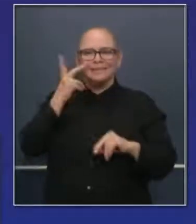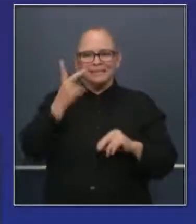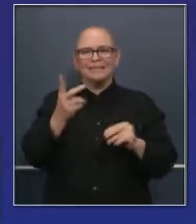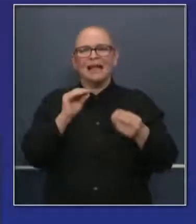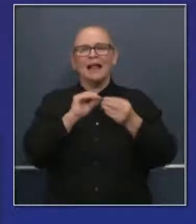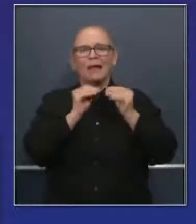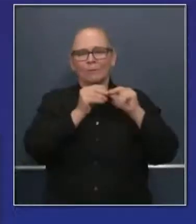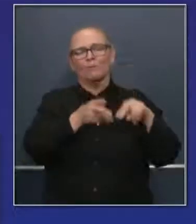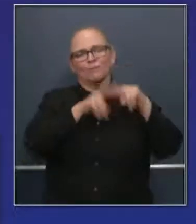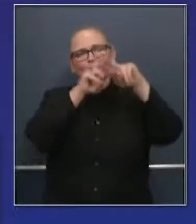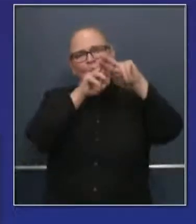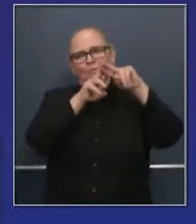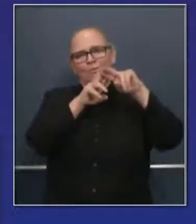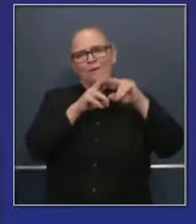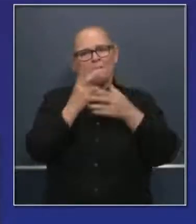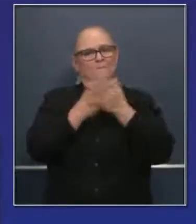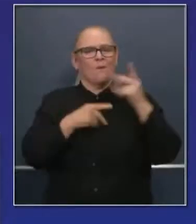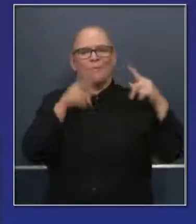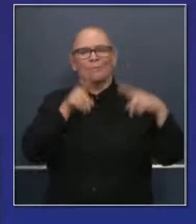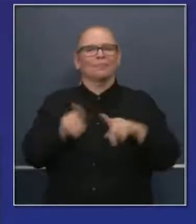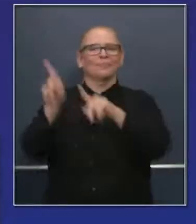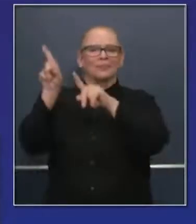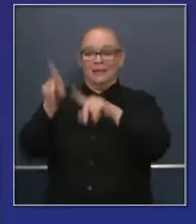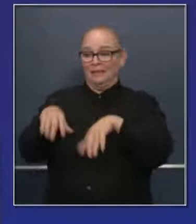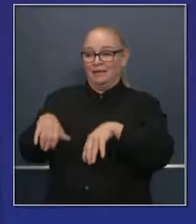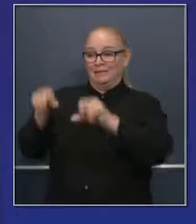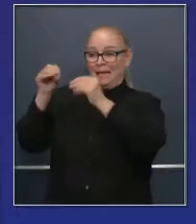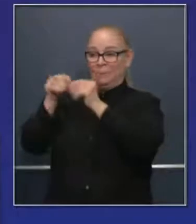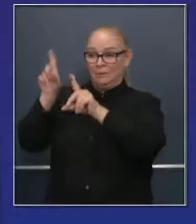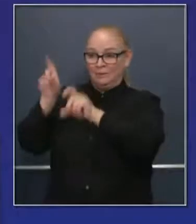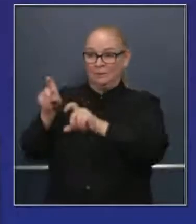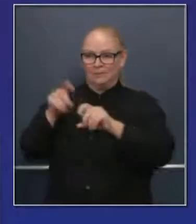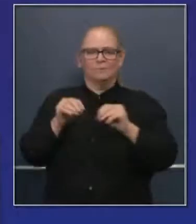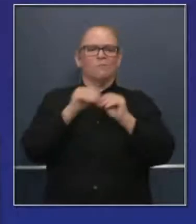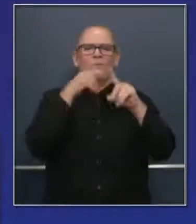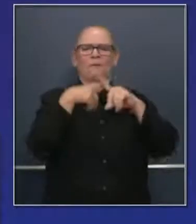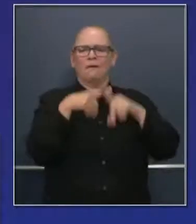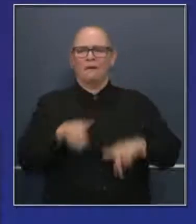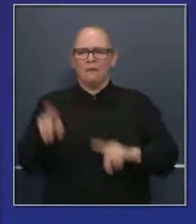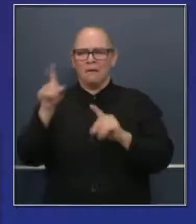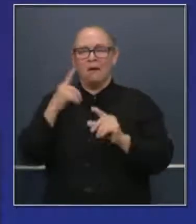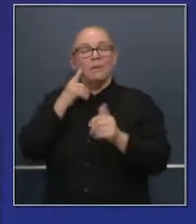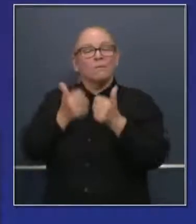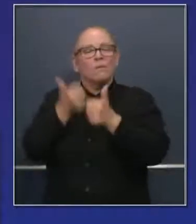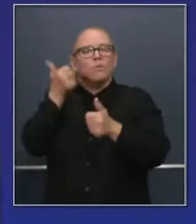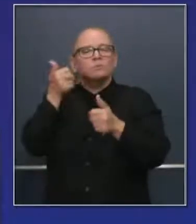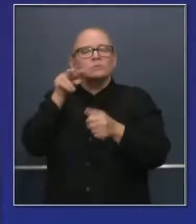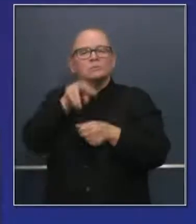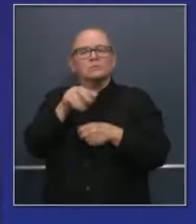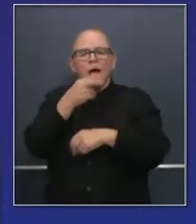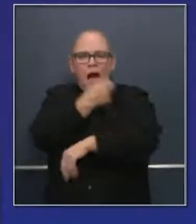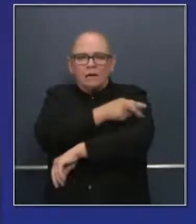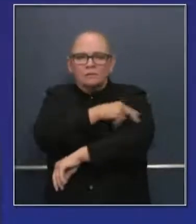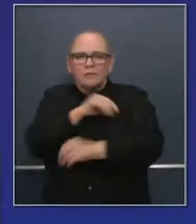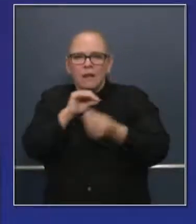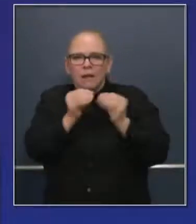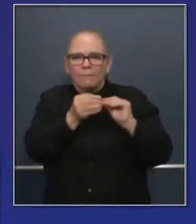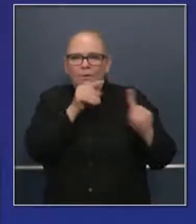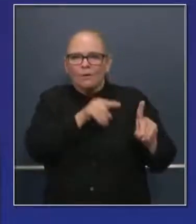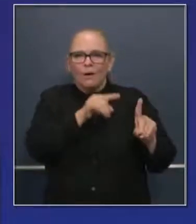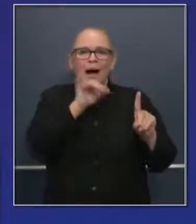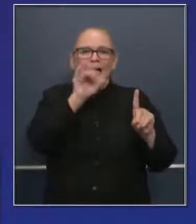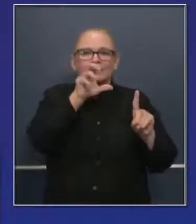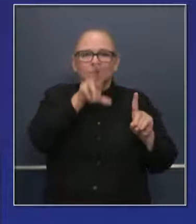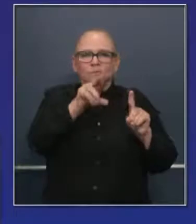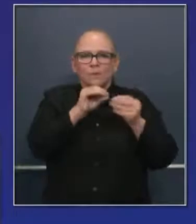much on that, but to look at positivity rates and look at hospital rates and ICU rates in the state of